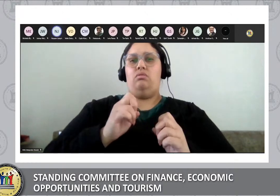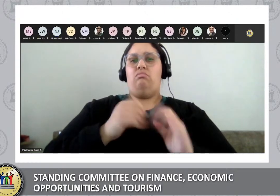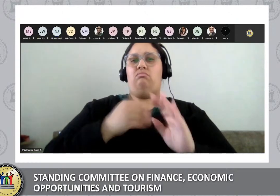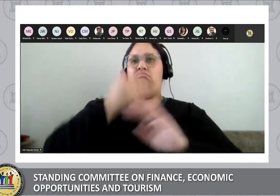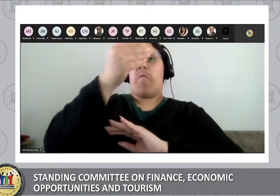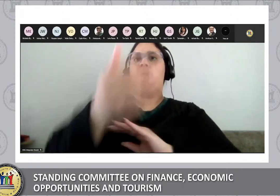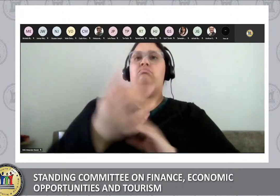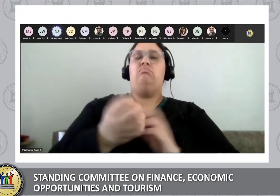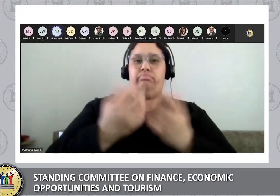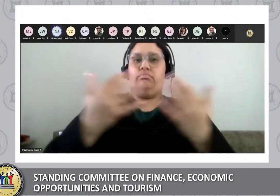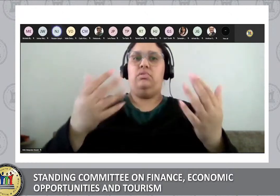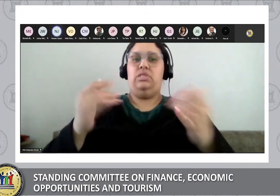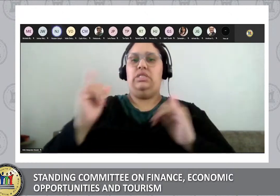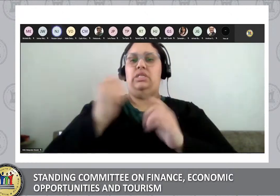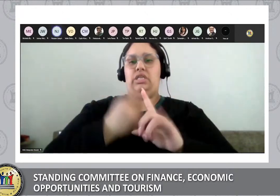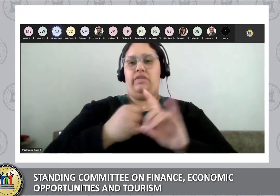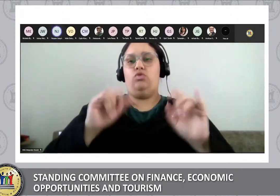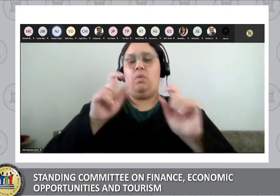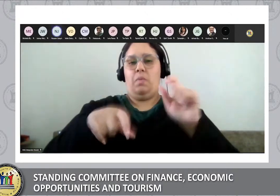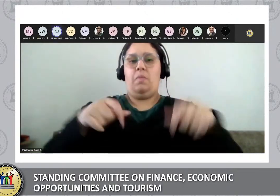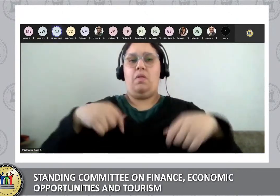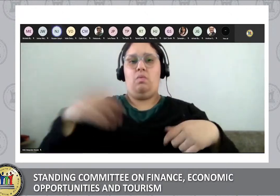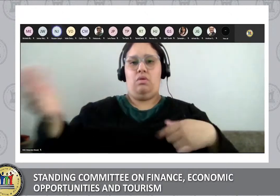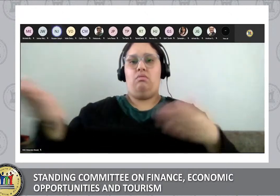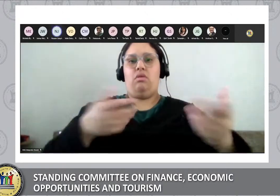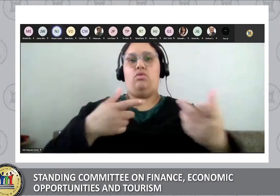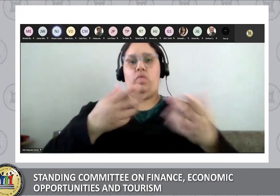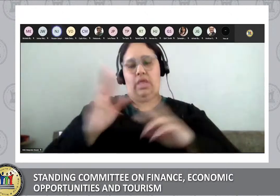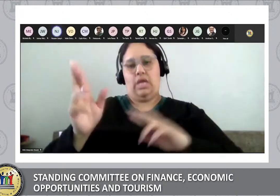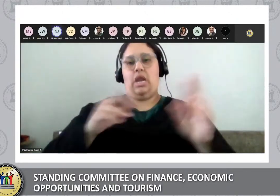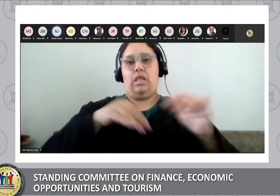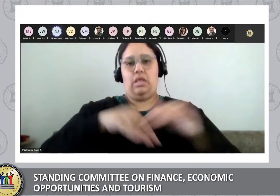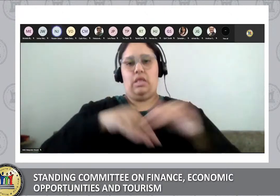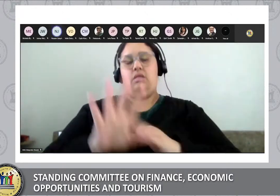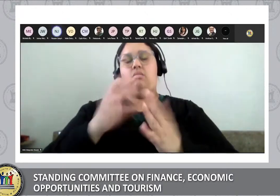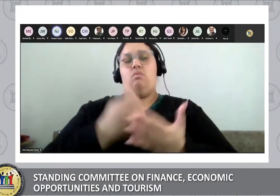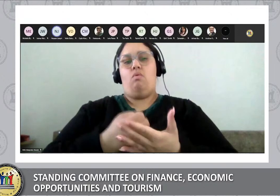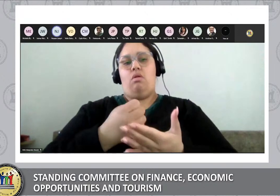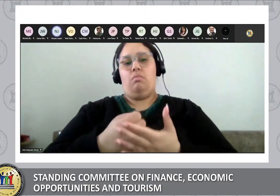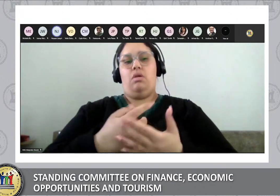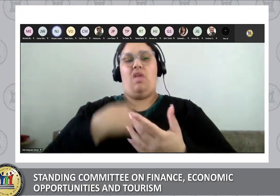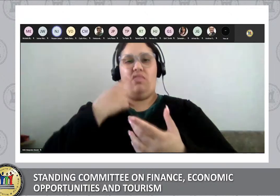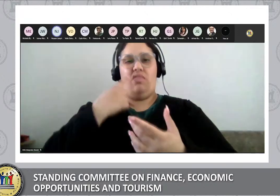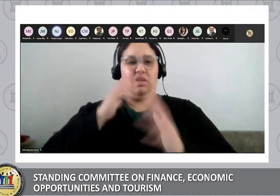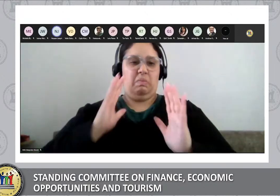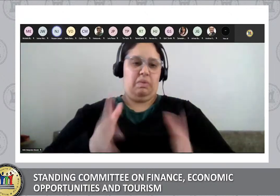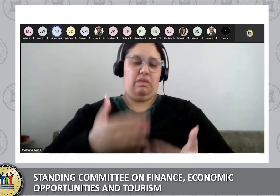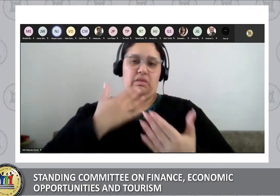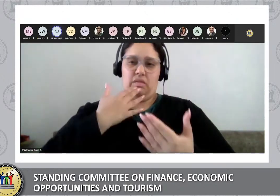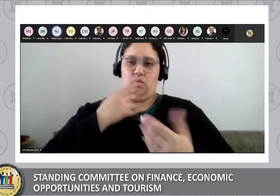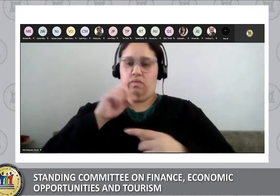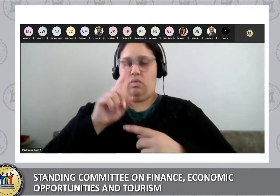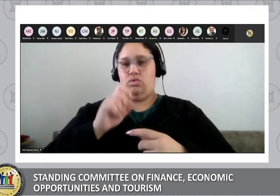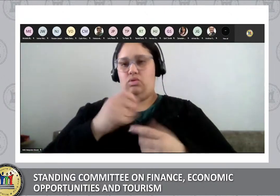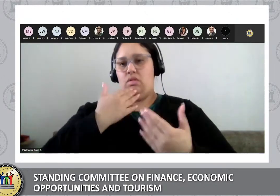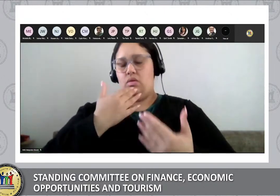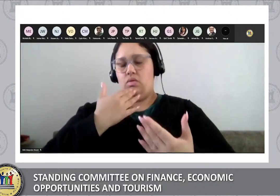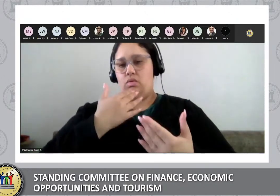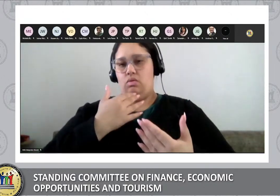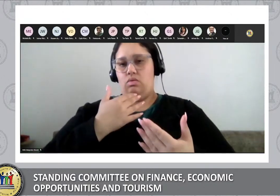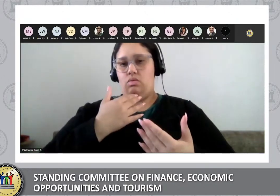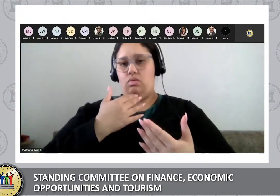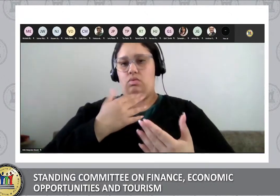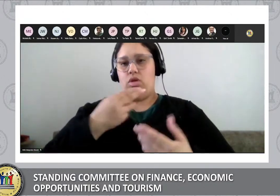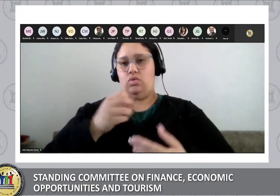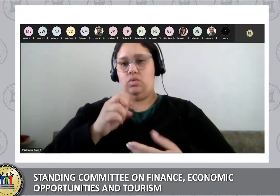and that's already, those individuals are already now in the economy. I think that's about it. Thank you for the question, and thank